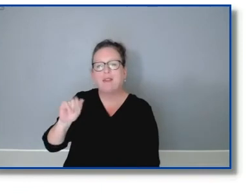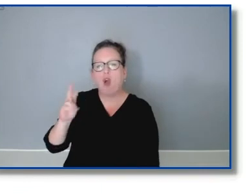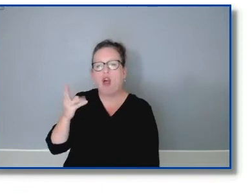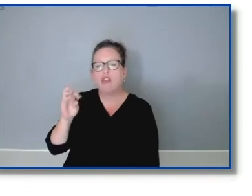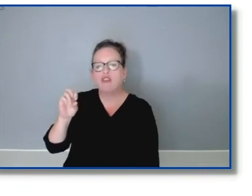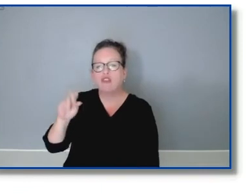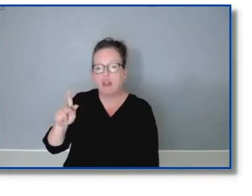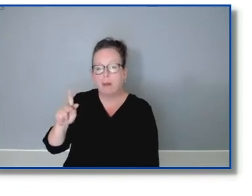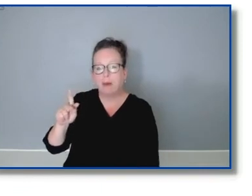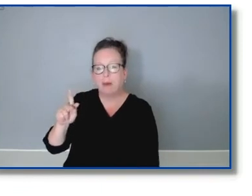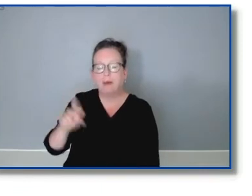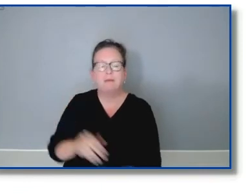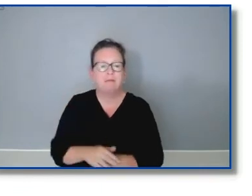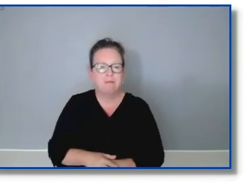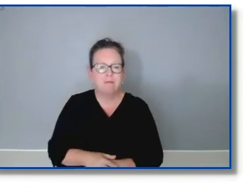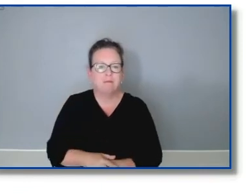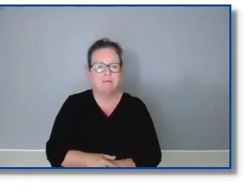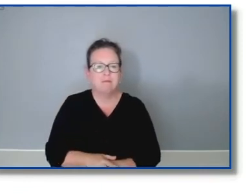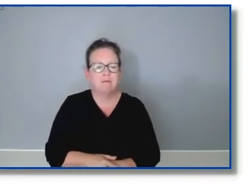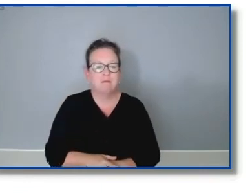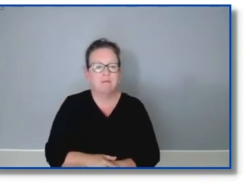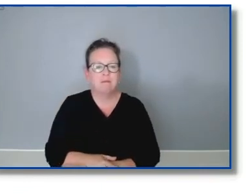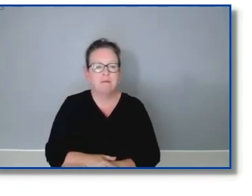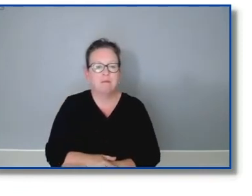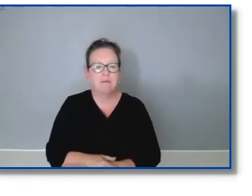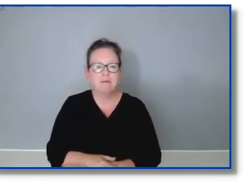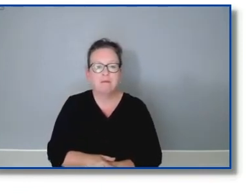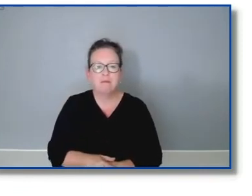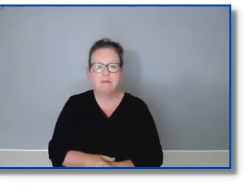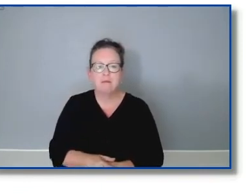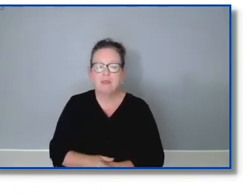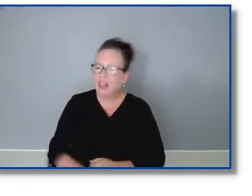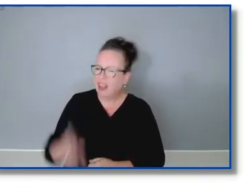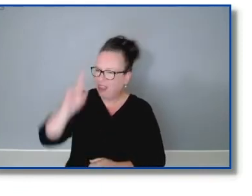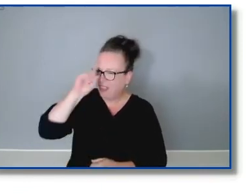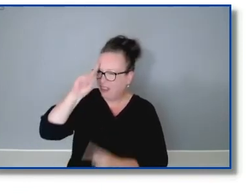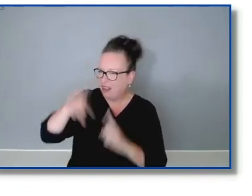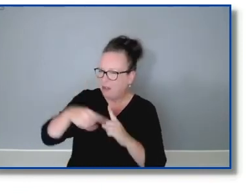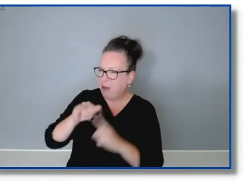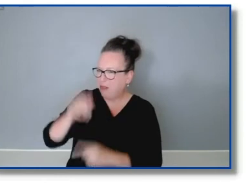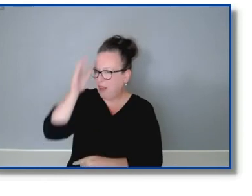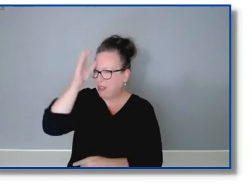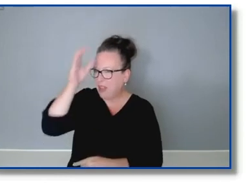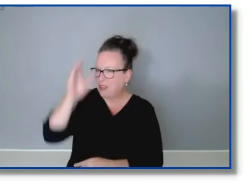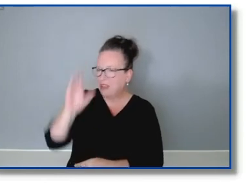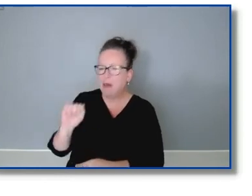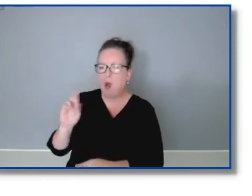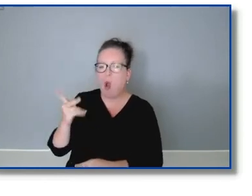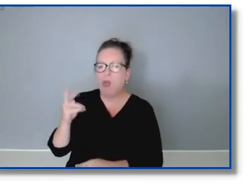was a form, was a figure that was created